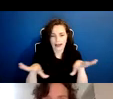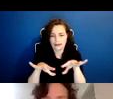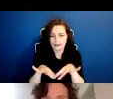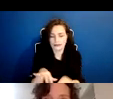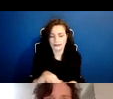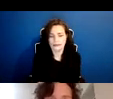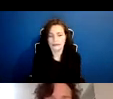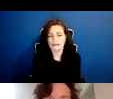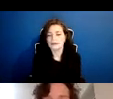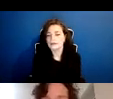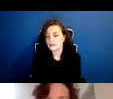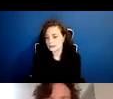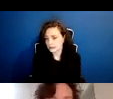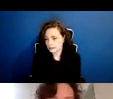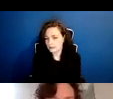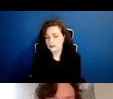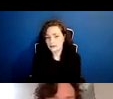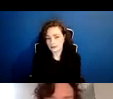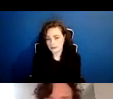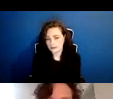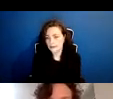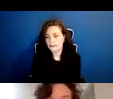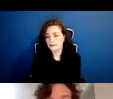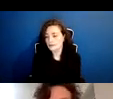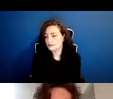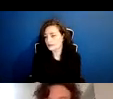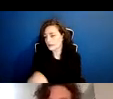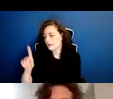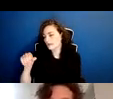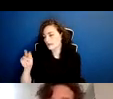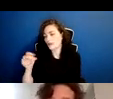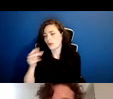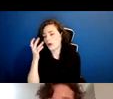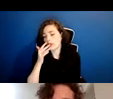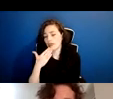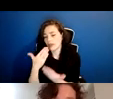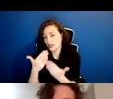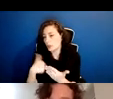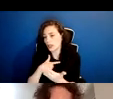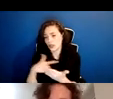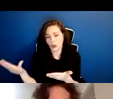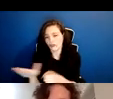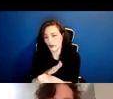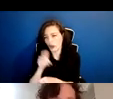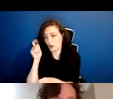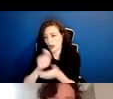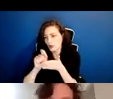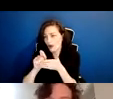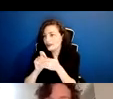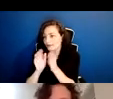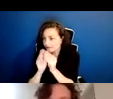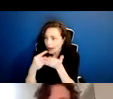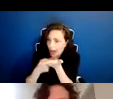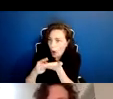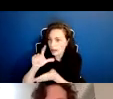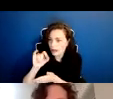Wonderful, thank you. We could do a whole grant writing seminar on writing log lines. You're shaking your head. You know,